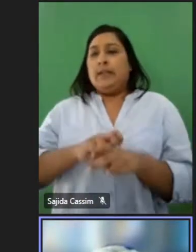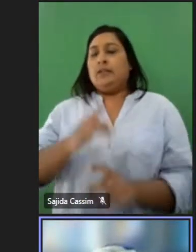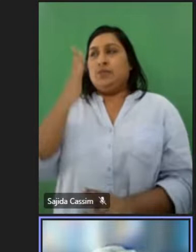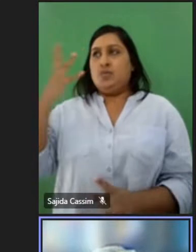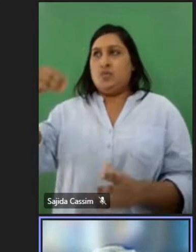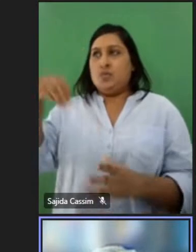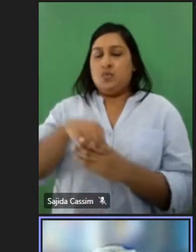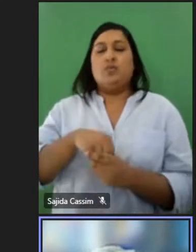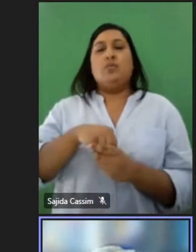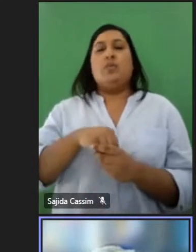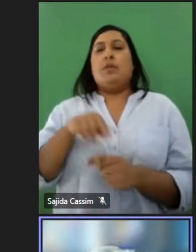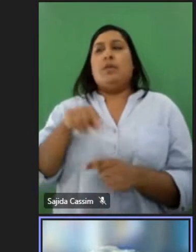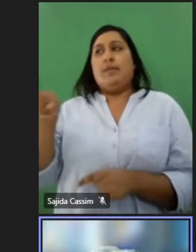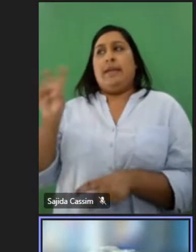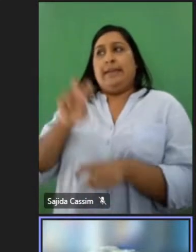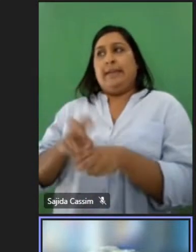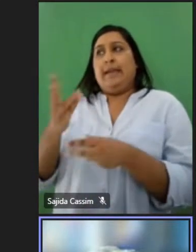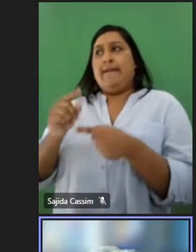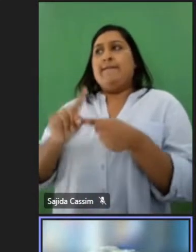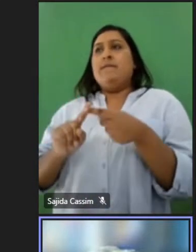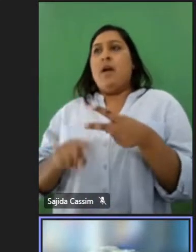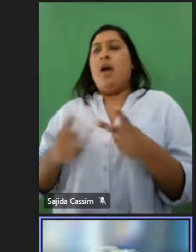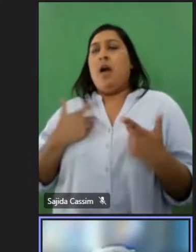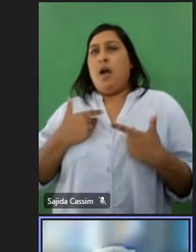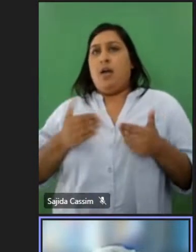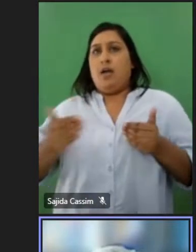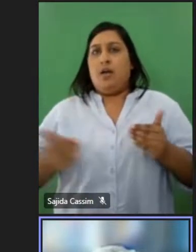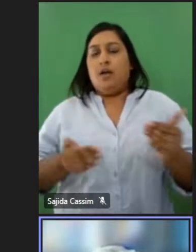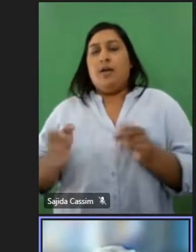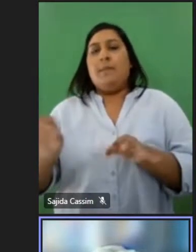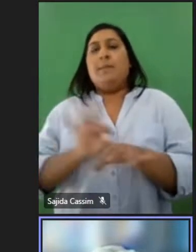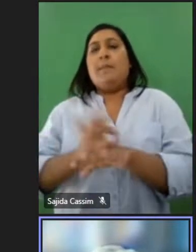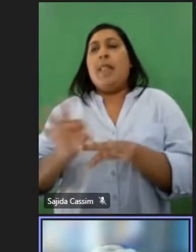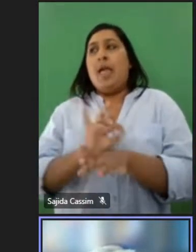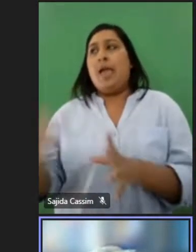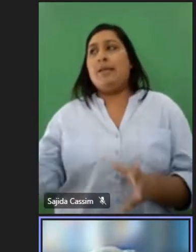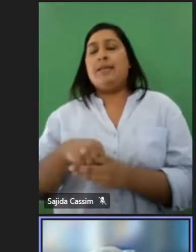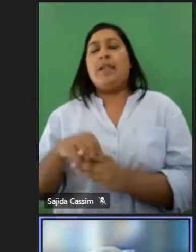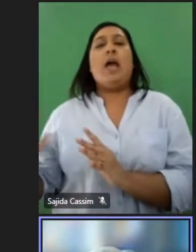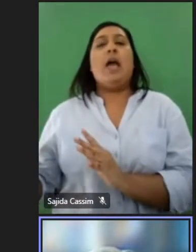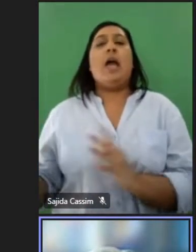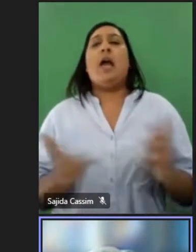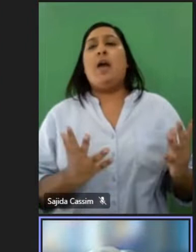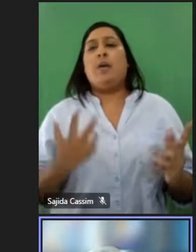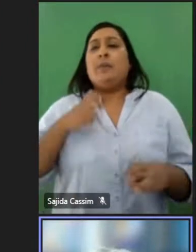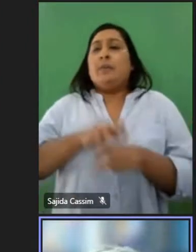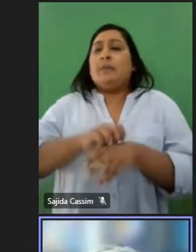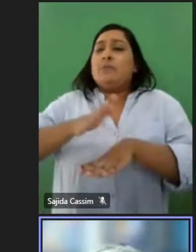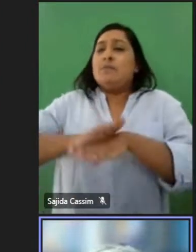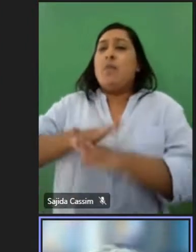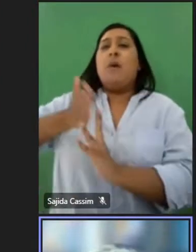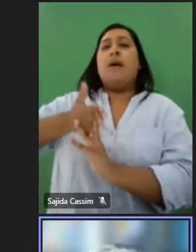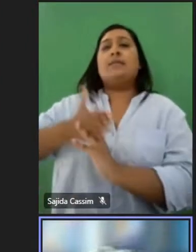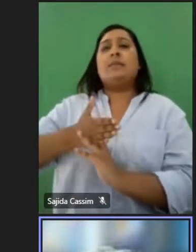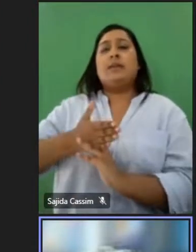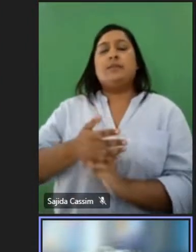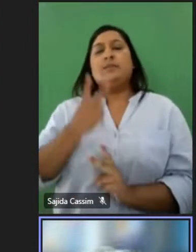and interventions need to become more accessible, and it seemed to be that those who are